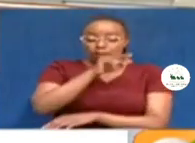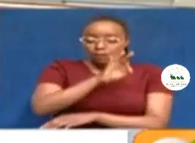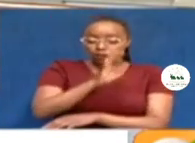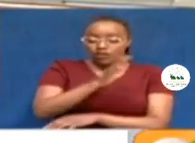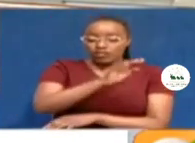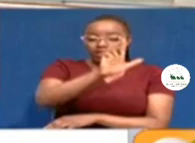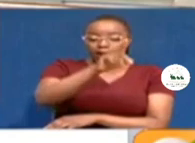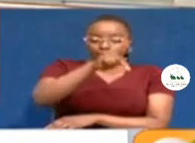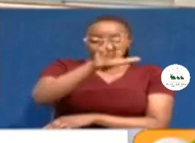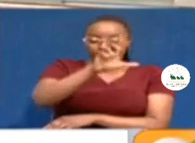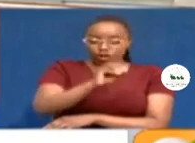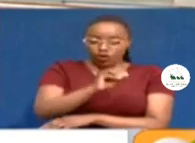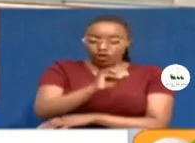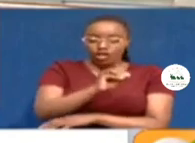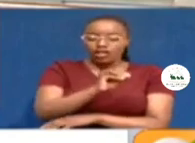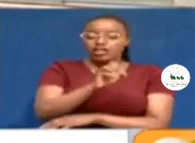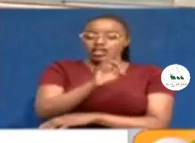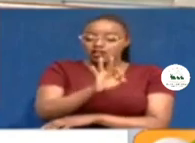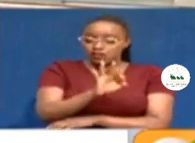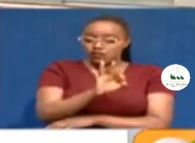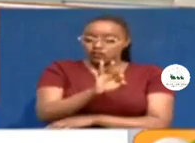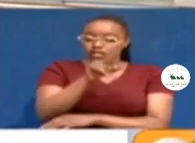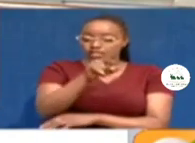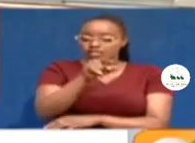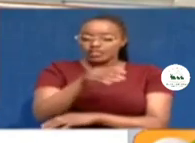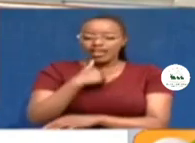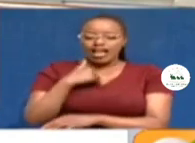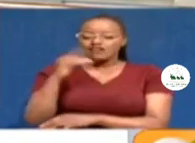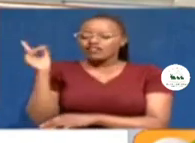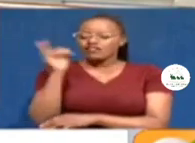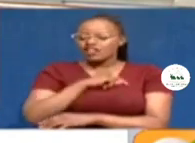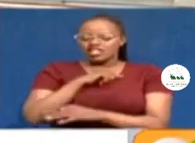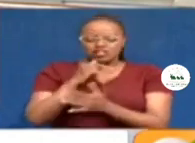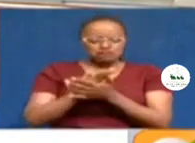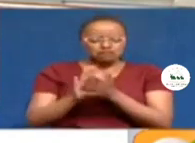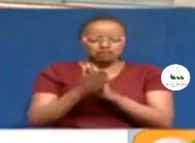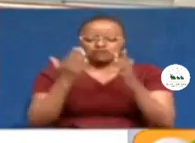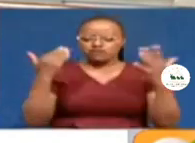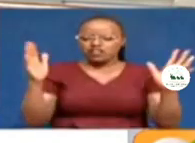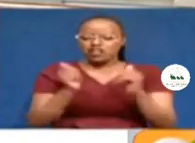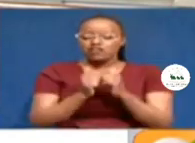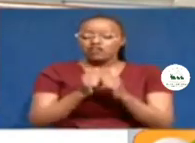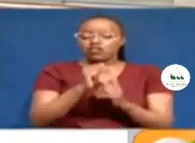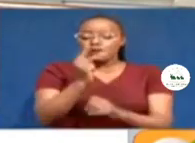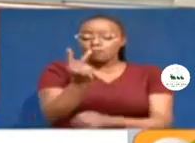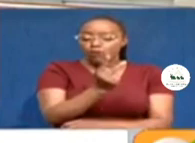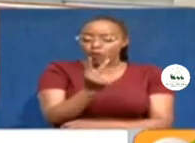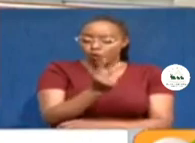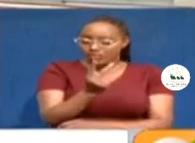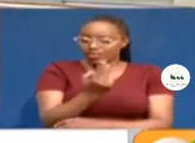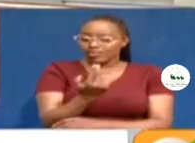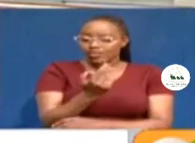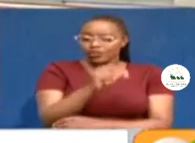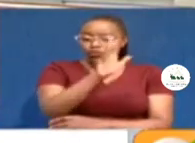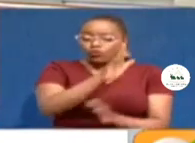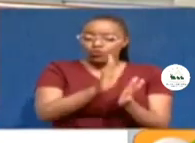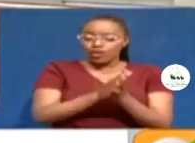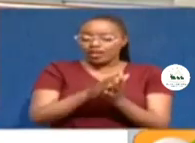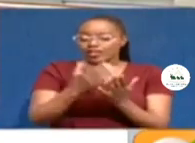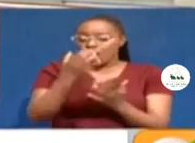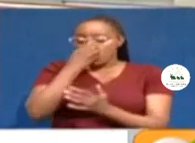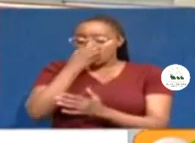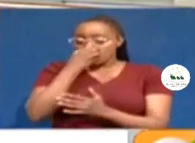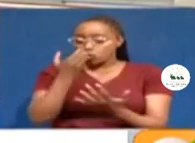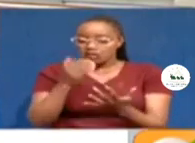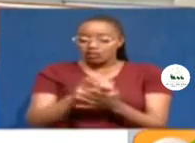PLO whether it was dead between those two, the presidency was dead. The thing is